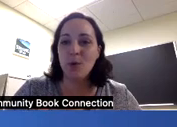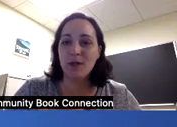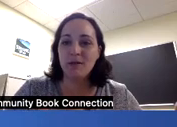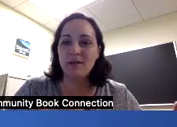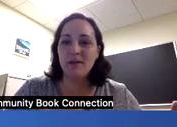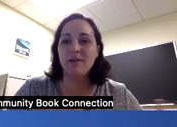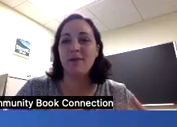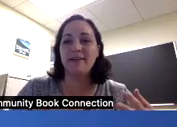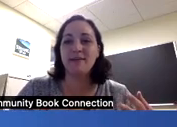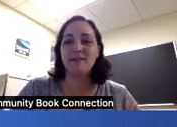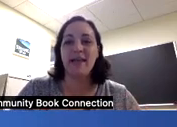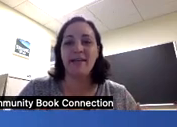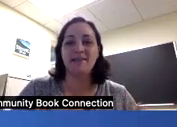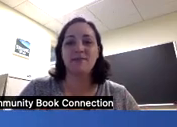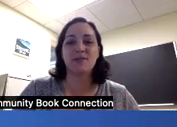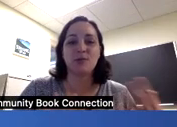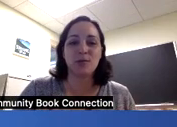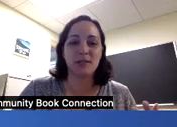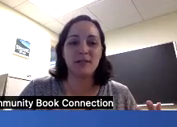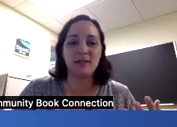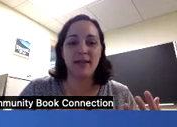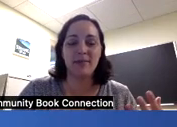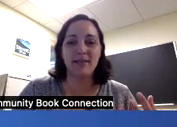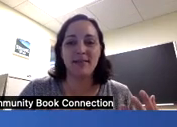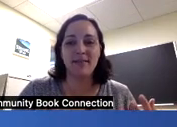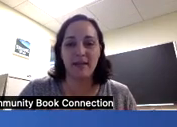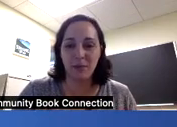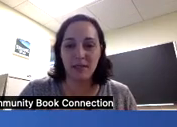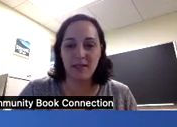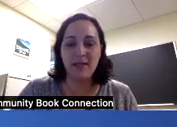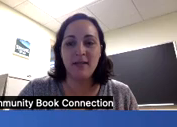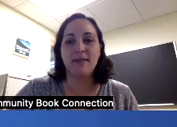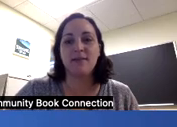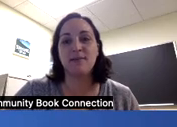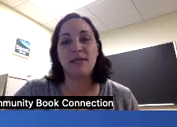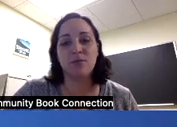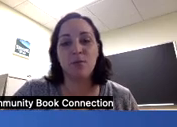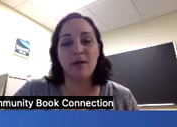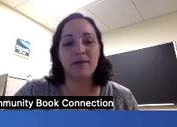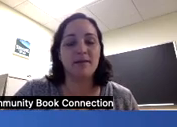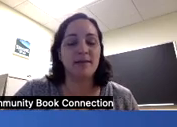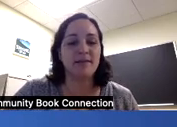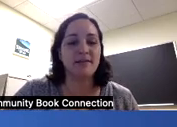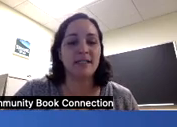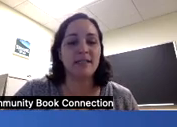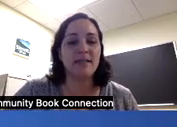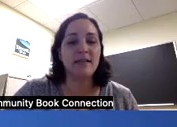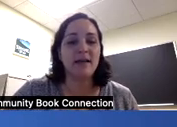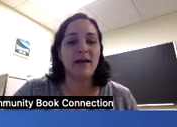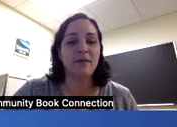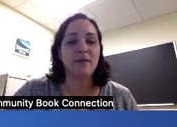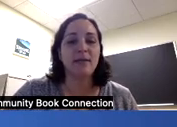grow more polyps and restore the habitats that way. That's the main way that it's